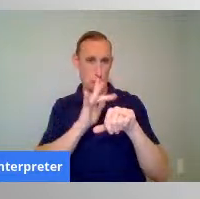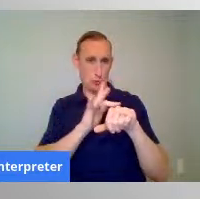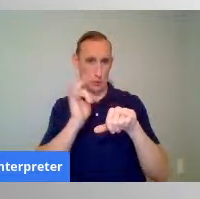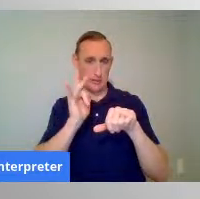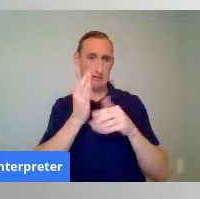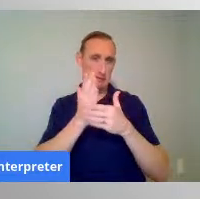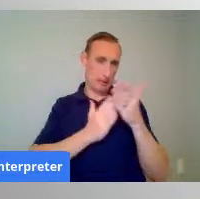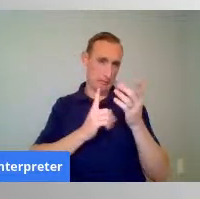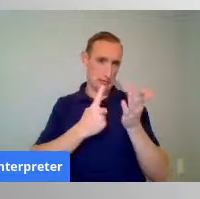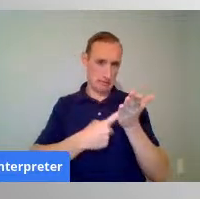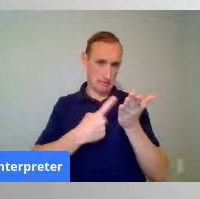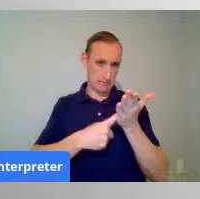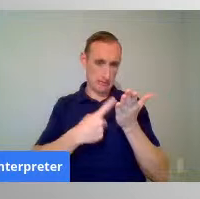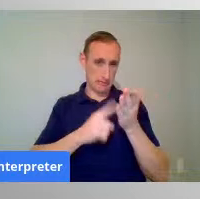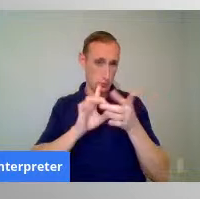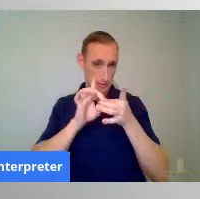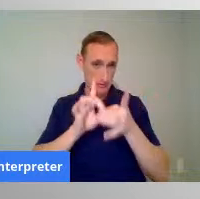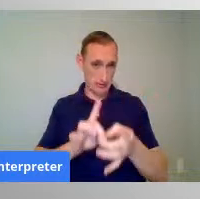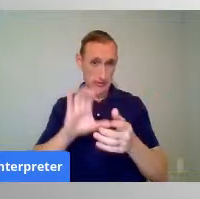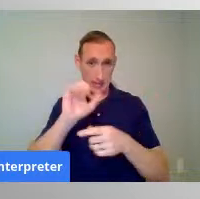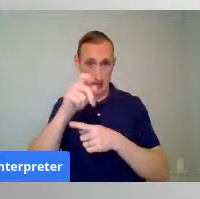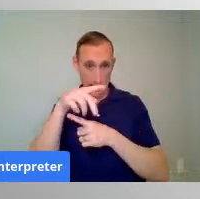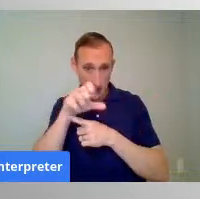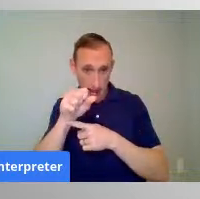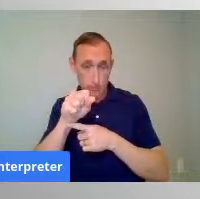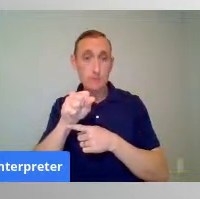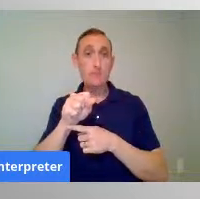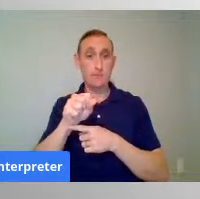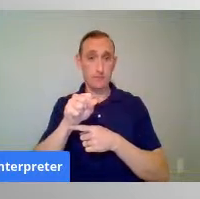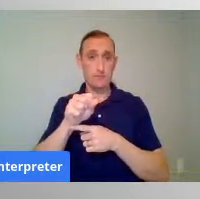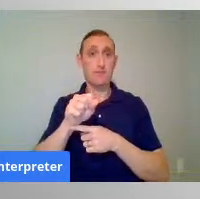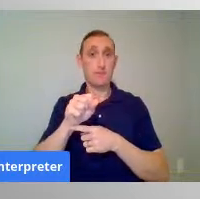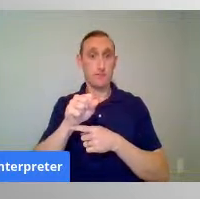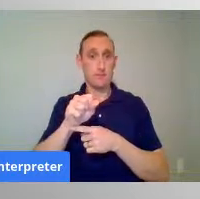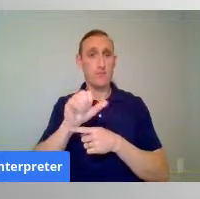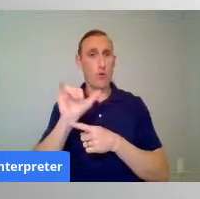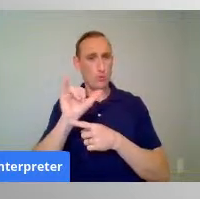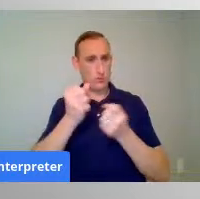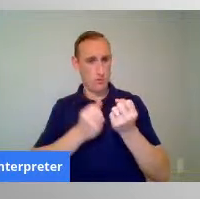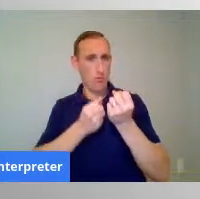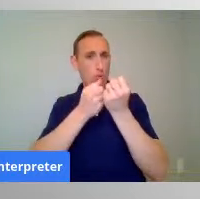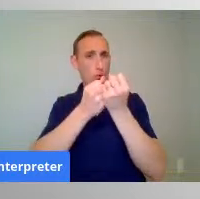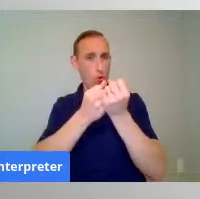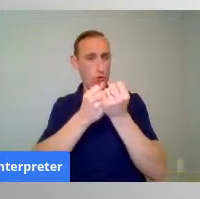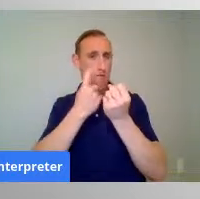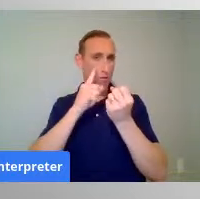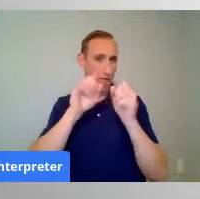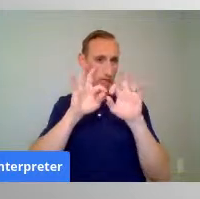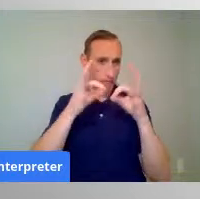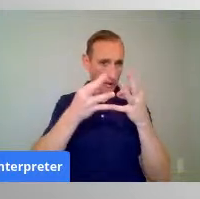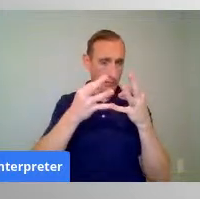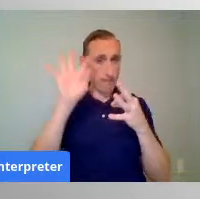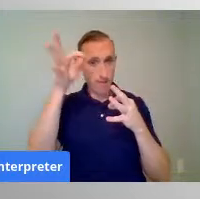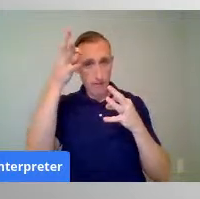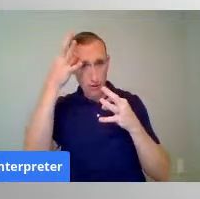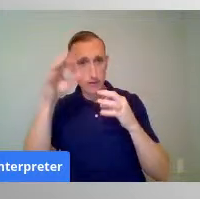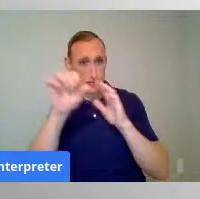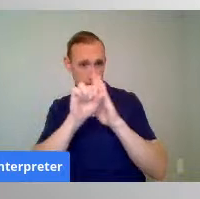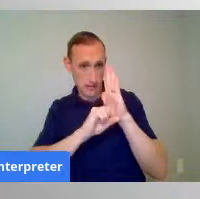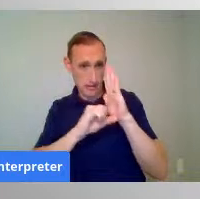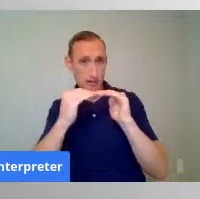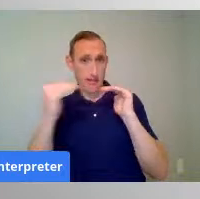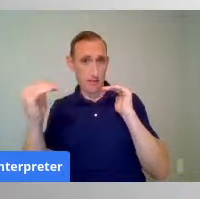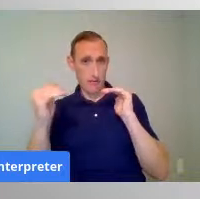CAPS and about some of the infrastructure and support for families at the federal and state level, but I'm going to do a little